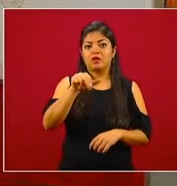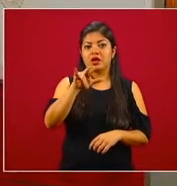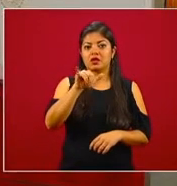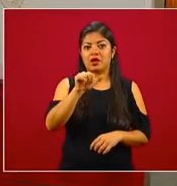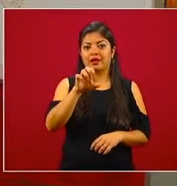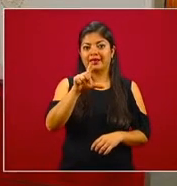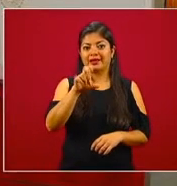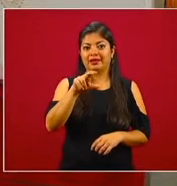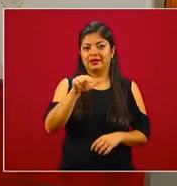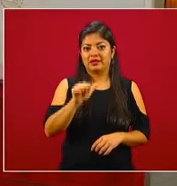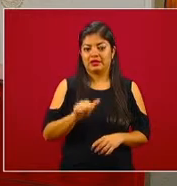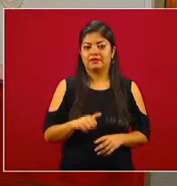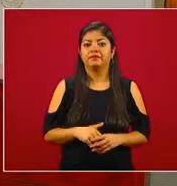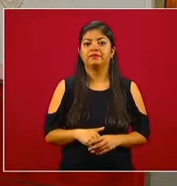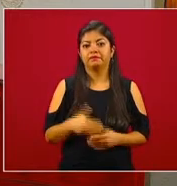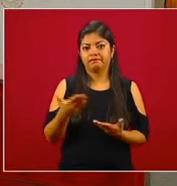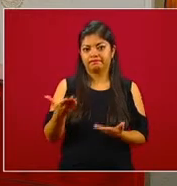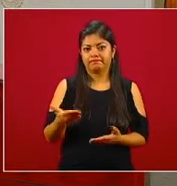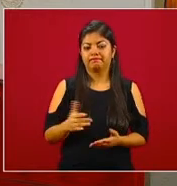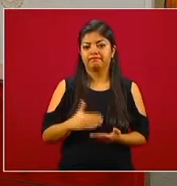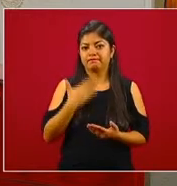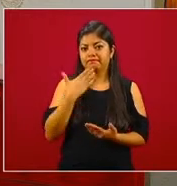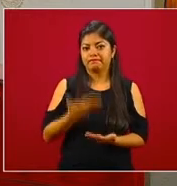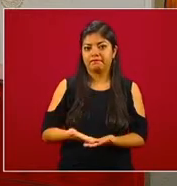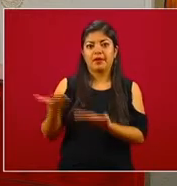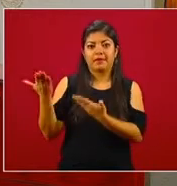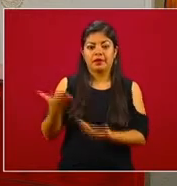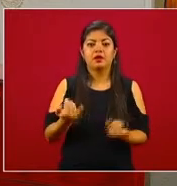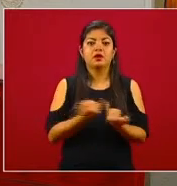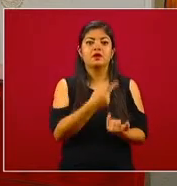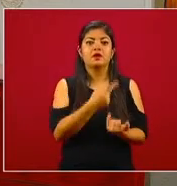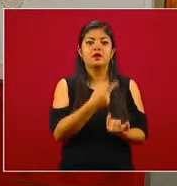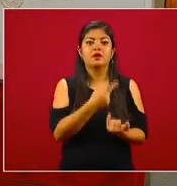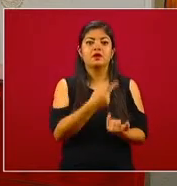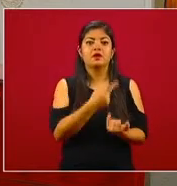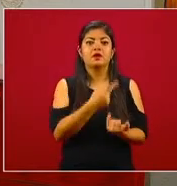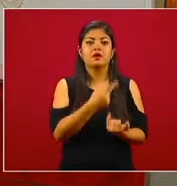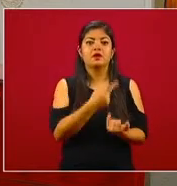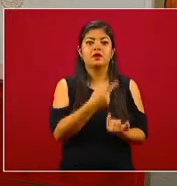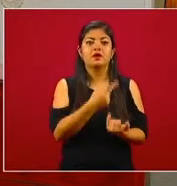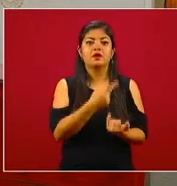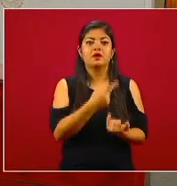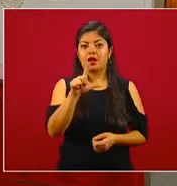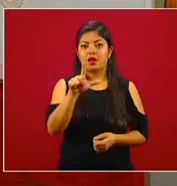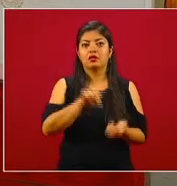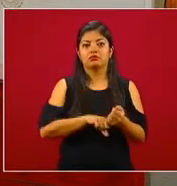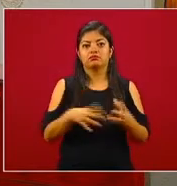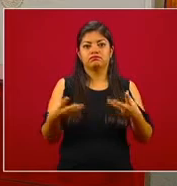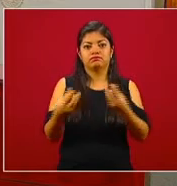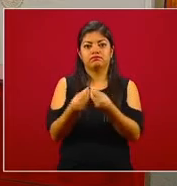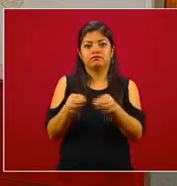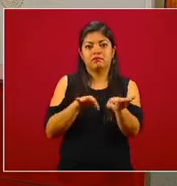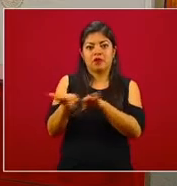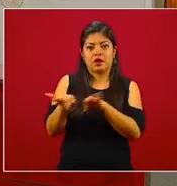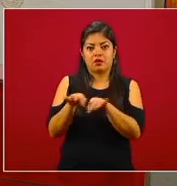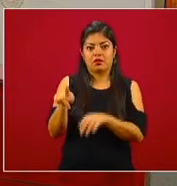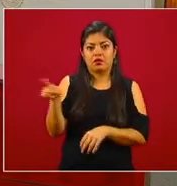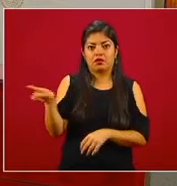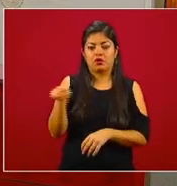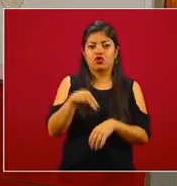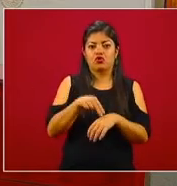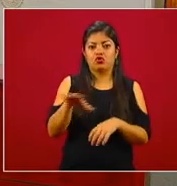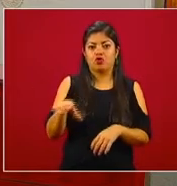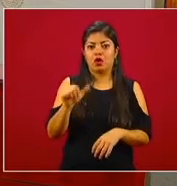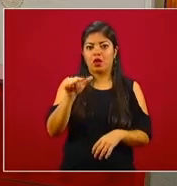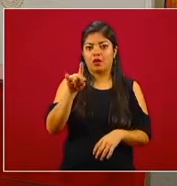a Álvarez Builla special guest, Rosas. Bienvenida, María. Dr. Maria Elena Asimismo, Alvarez. Paola Villarreal, Welcome. quien colabora directamente con la doctora And Álvarez Mrs.